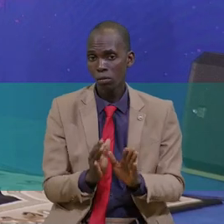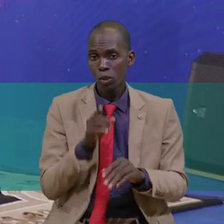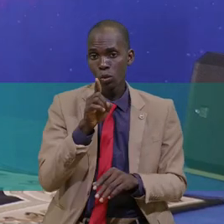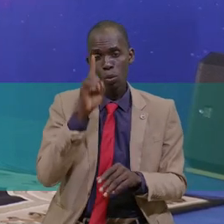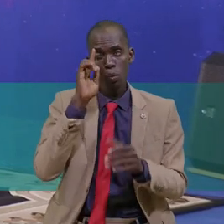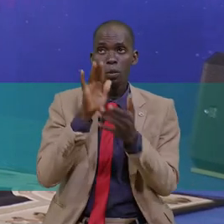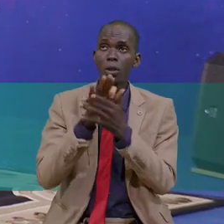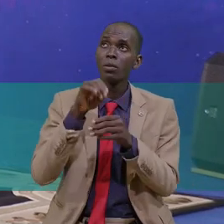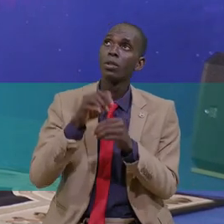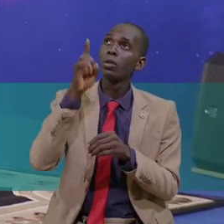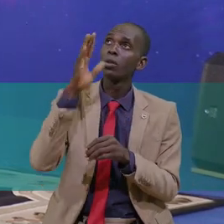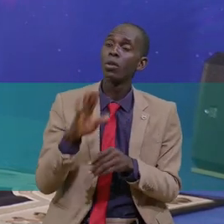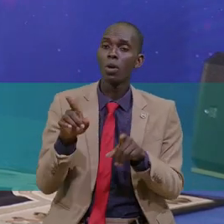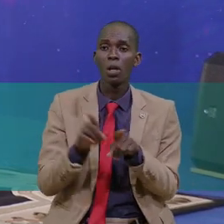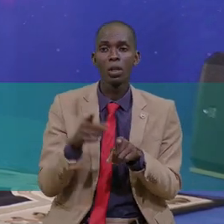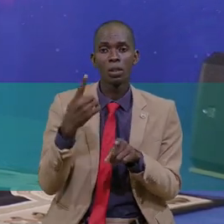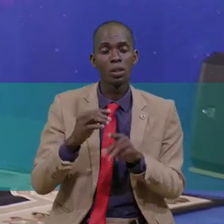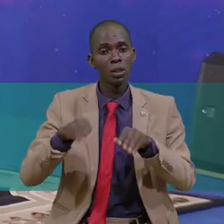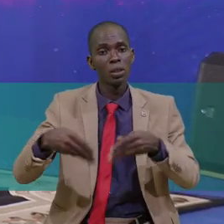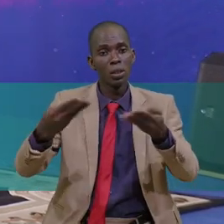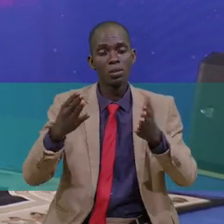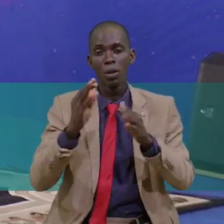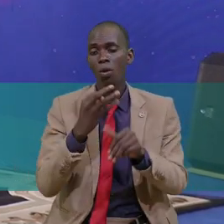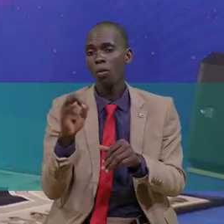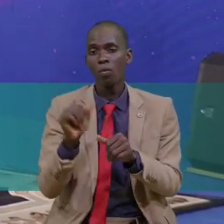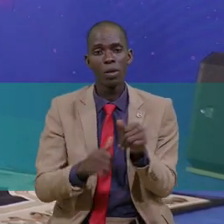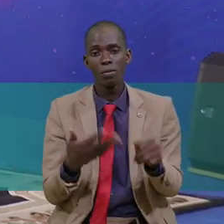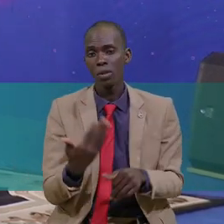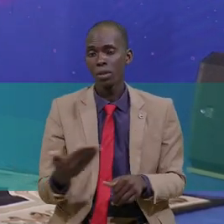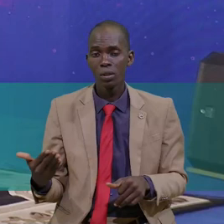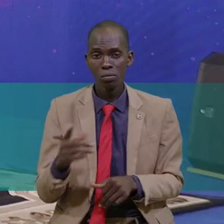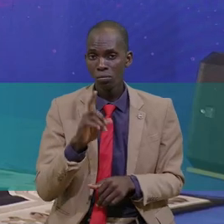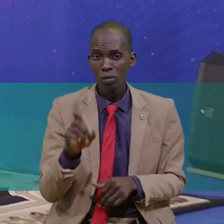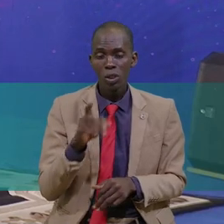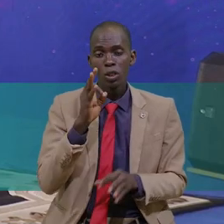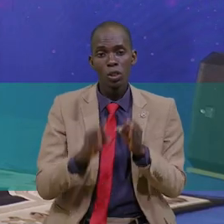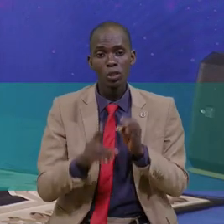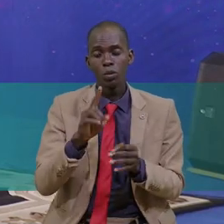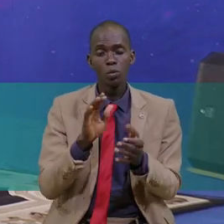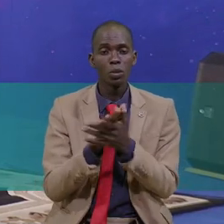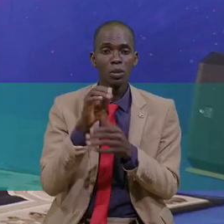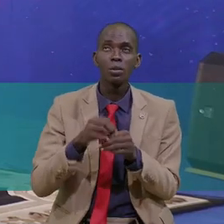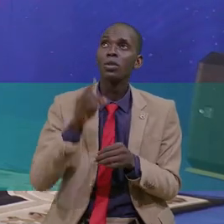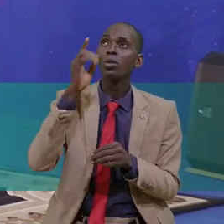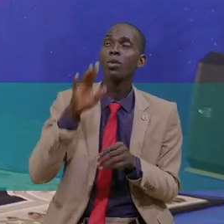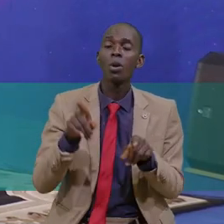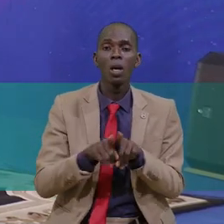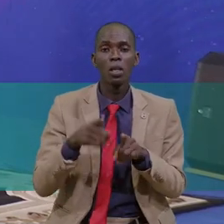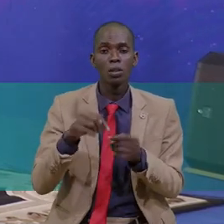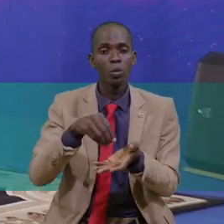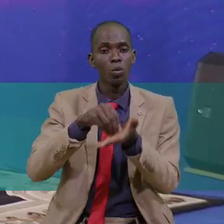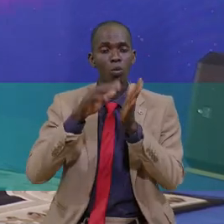the disposer of all things, if you believe in God as the possessor of the whole